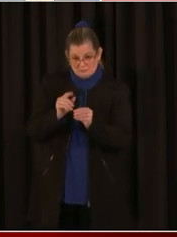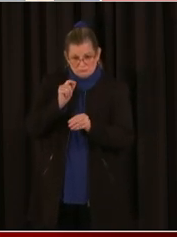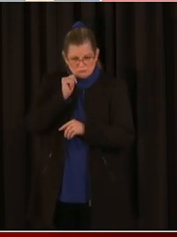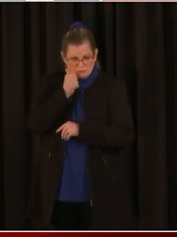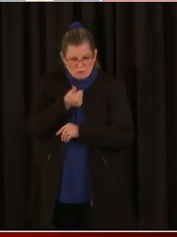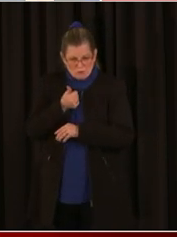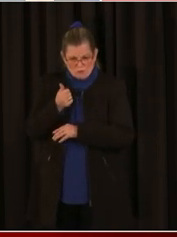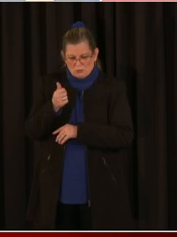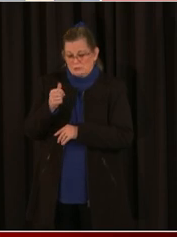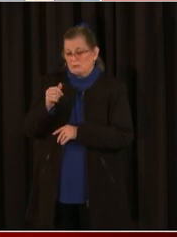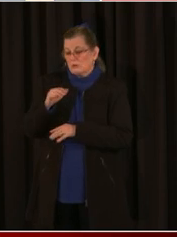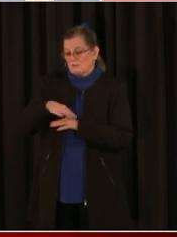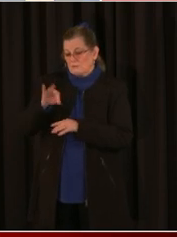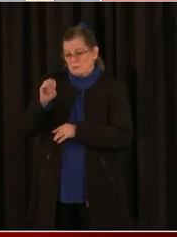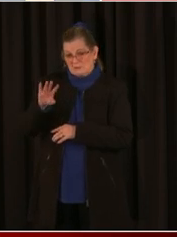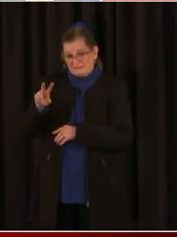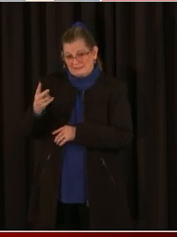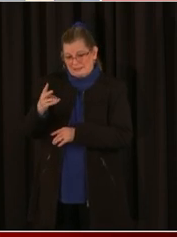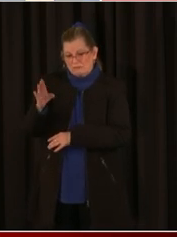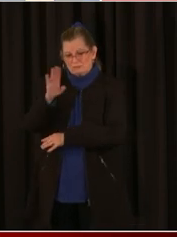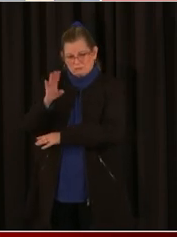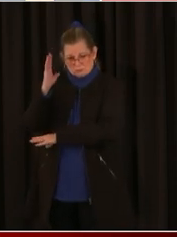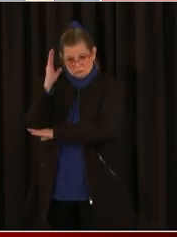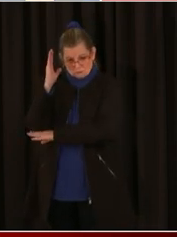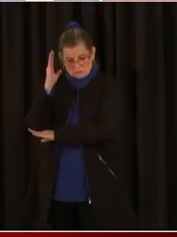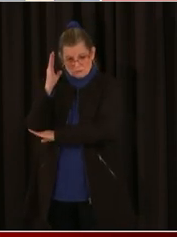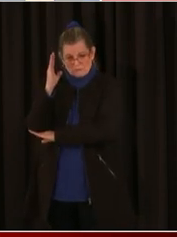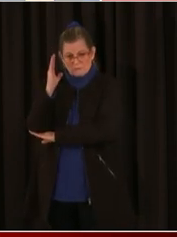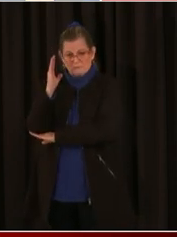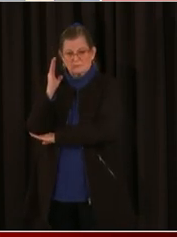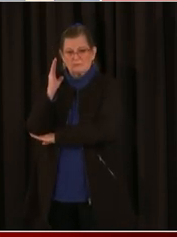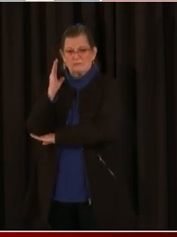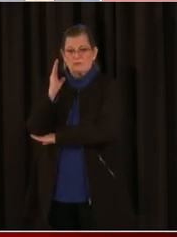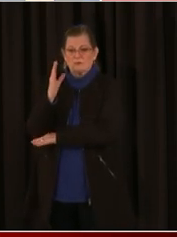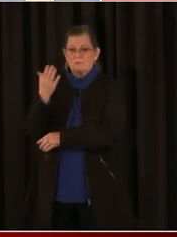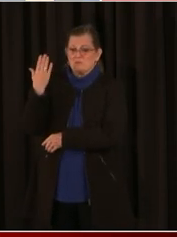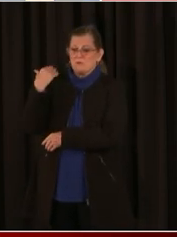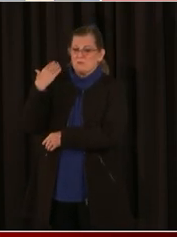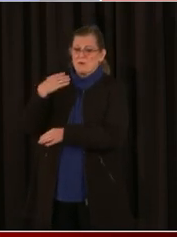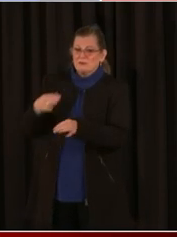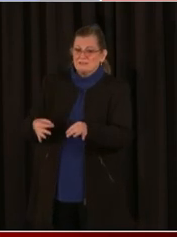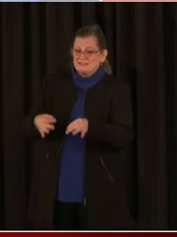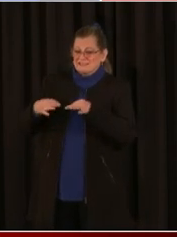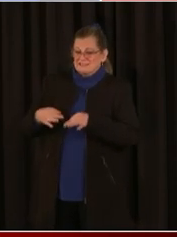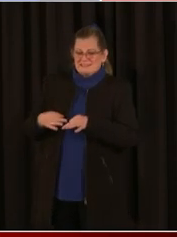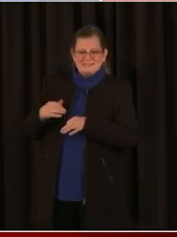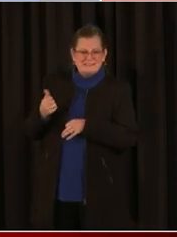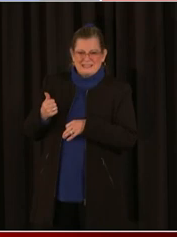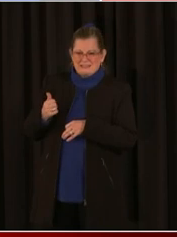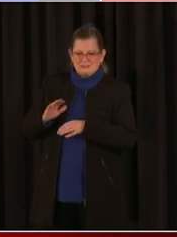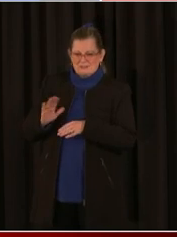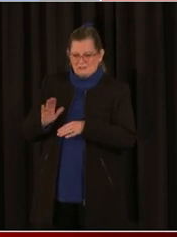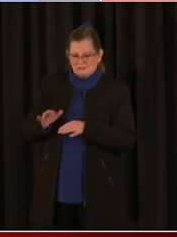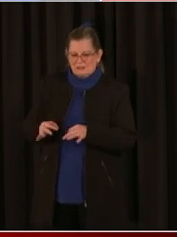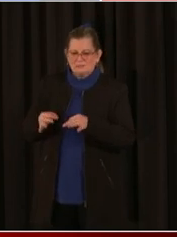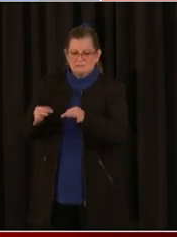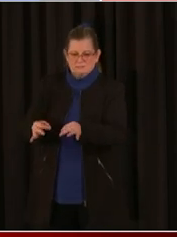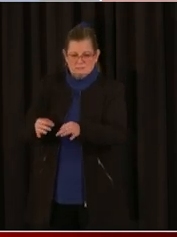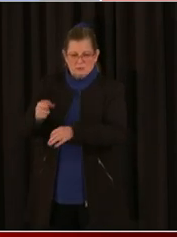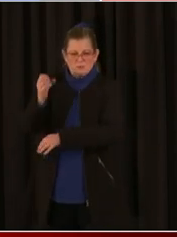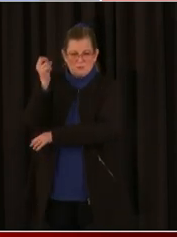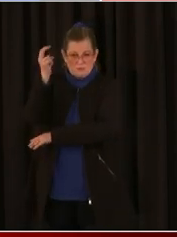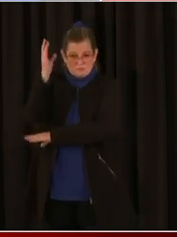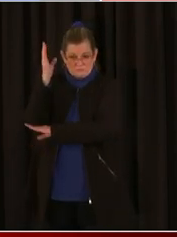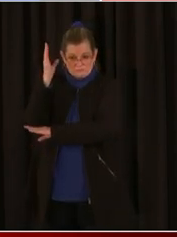Tuesday, February 2nd, starting at noon. Our legislative meetings now start at noon rather than 10 a.m. And we have a breakfast. It's a